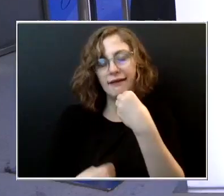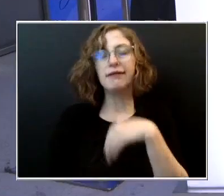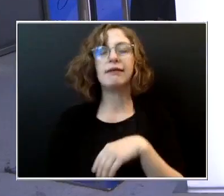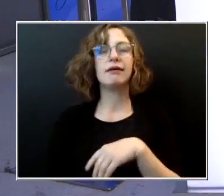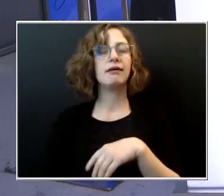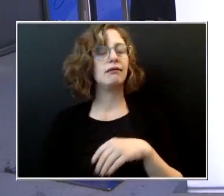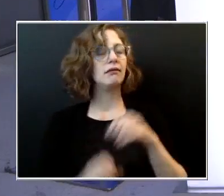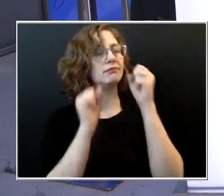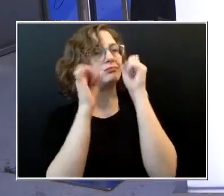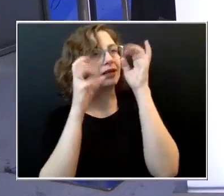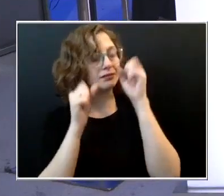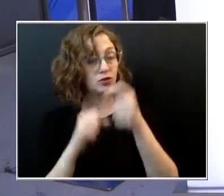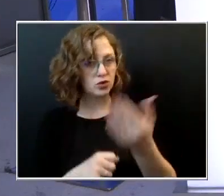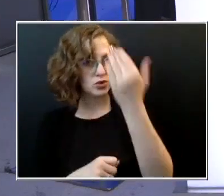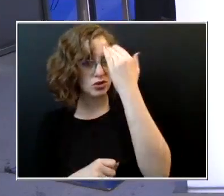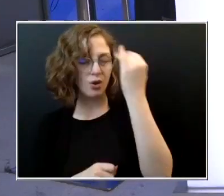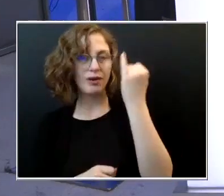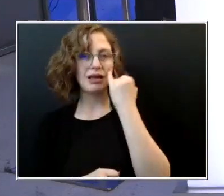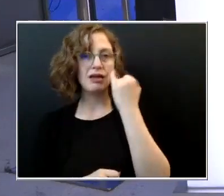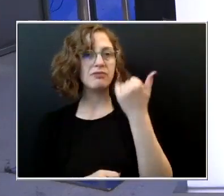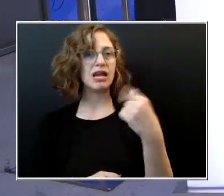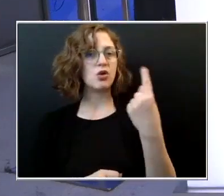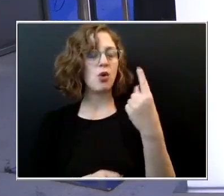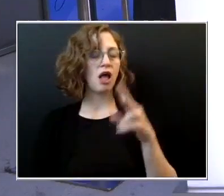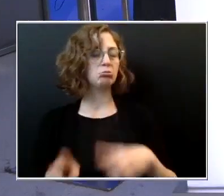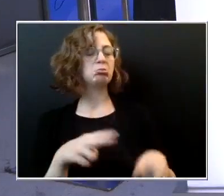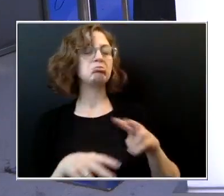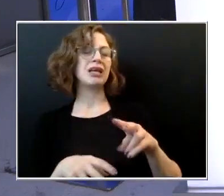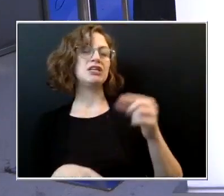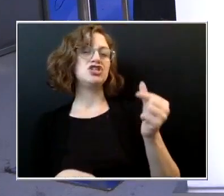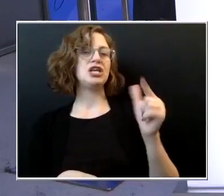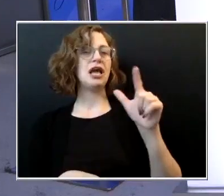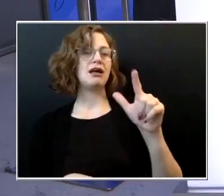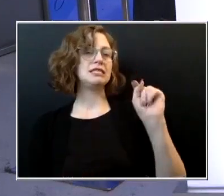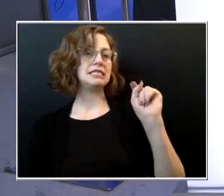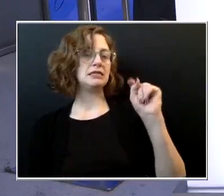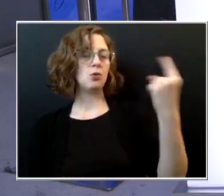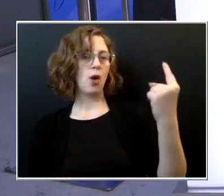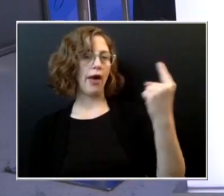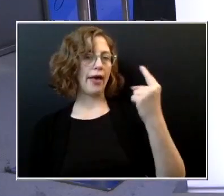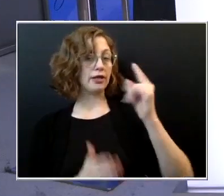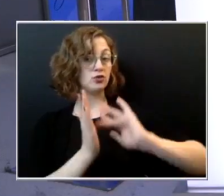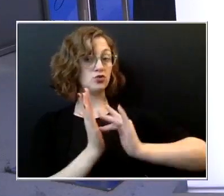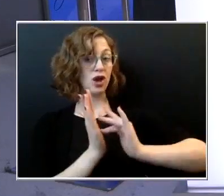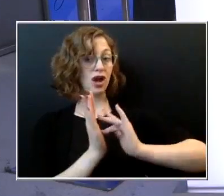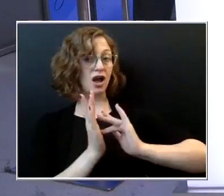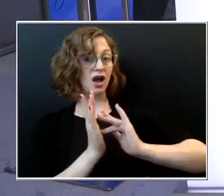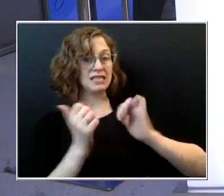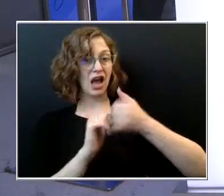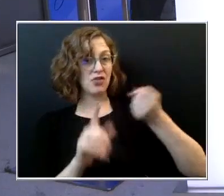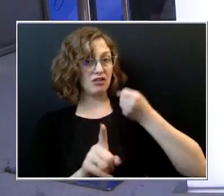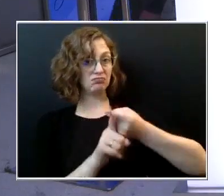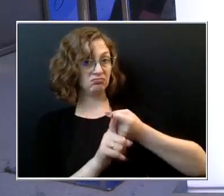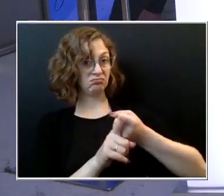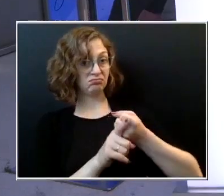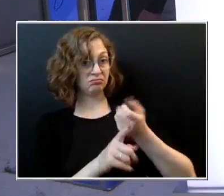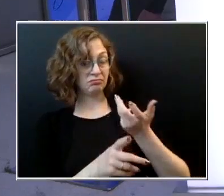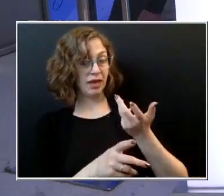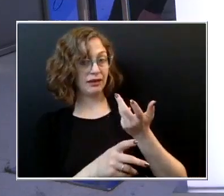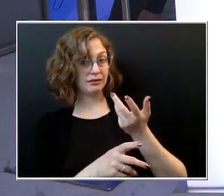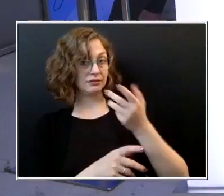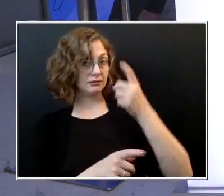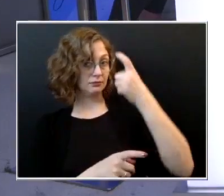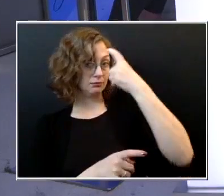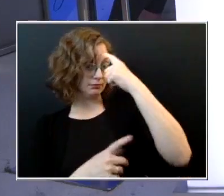into these new GLP-1 drugs and how they might affect or impact brain health? GLP-1s like Wegovy and Ozempic.